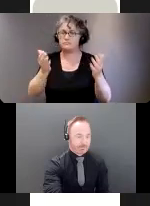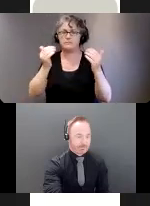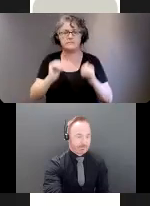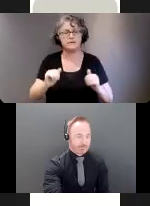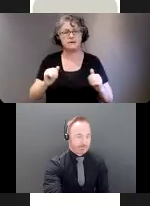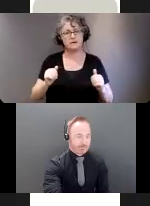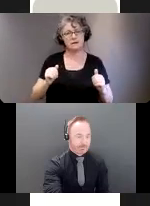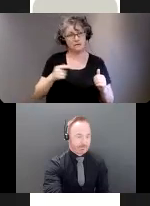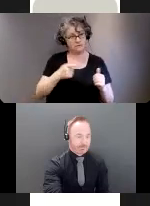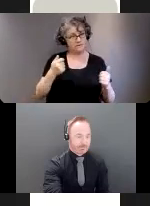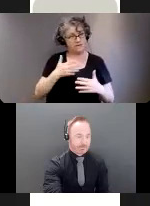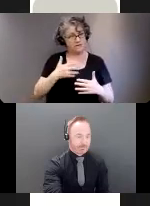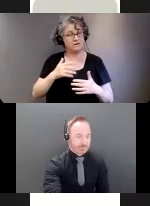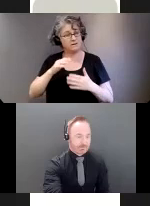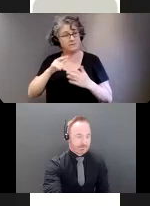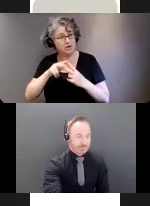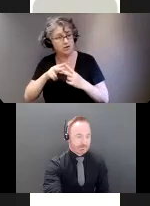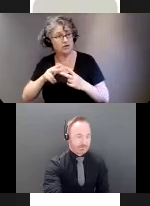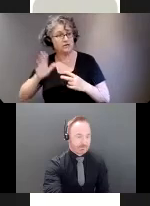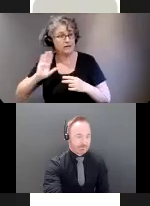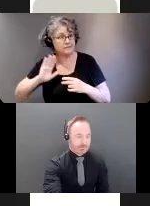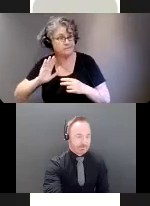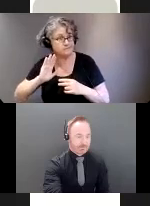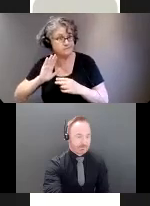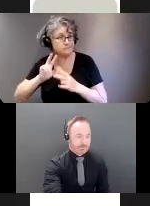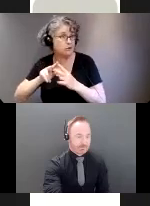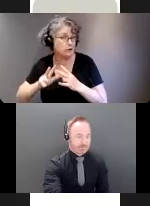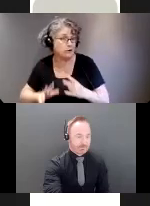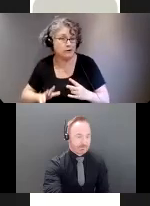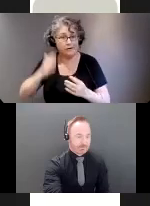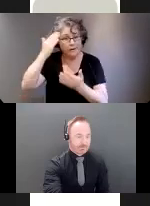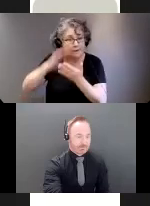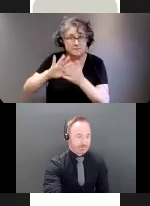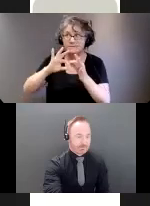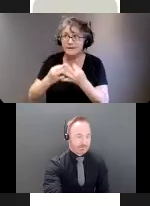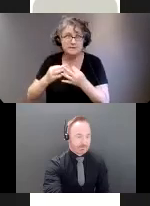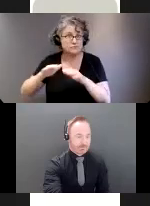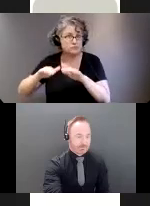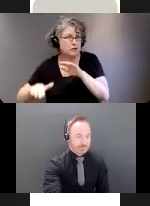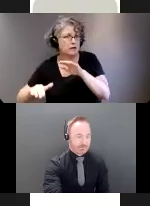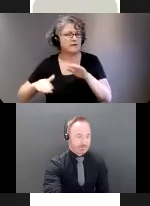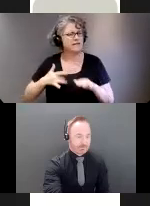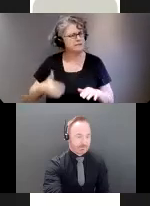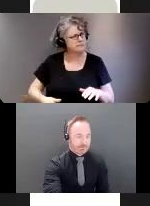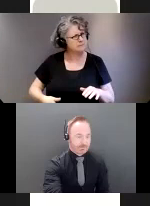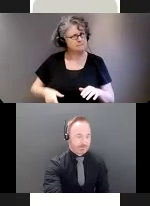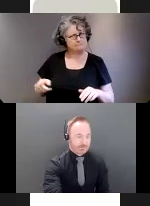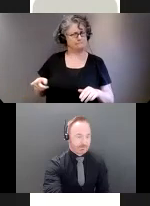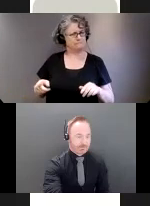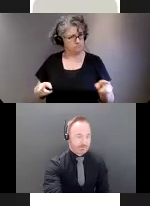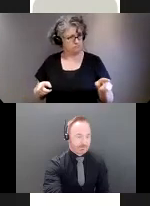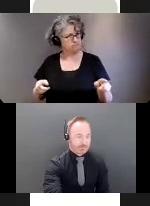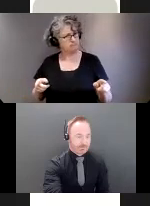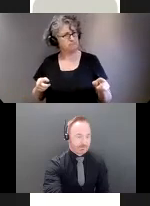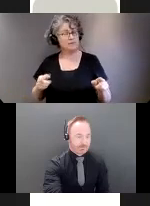partner, ex-partner, husband, family member, child, whoever that is that we might have a little red flag about? If you had a